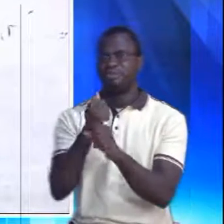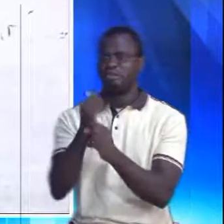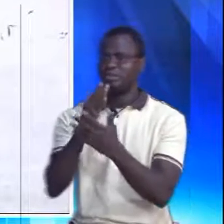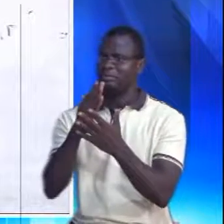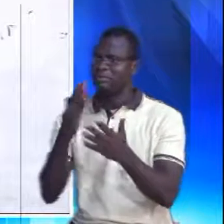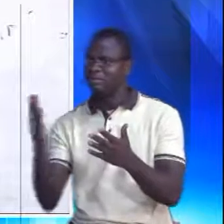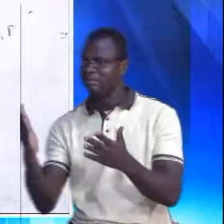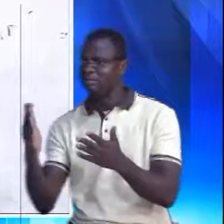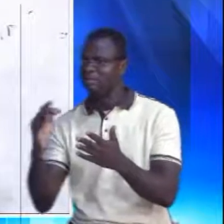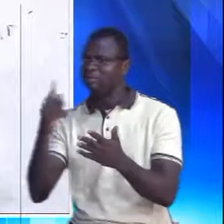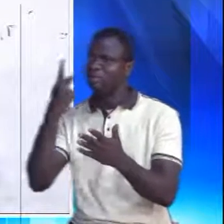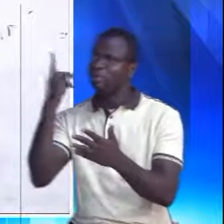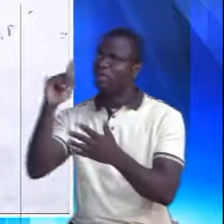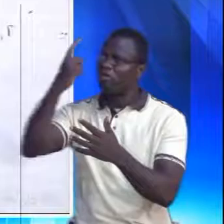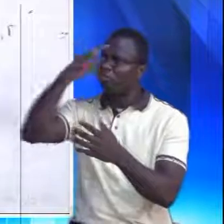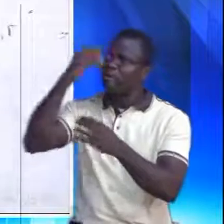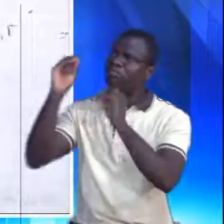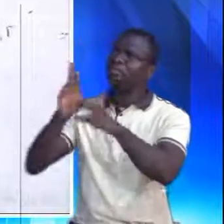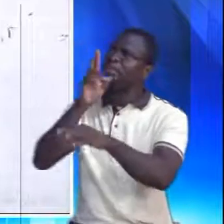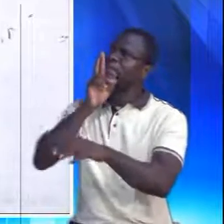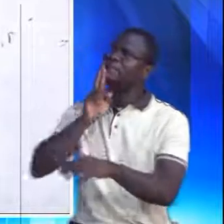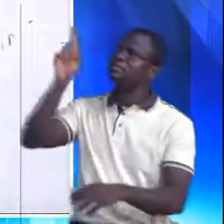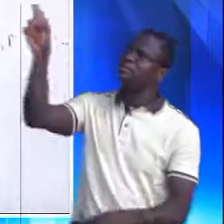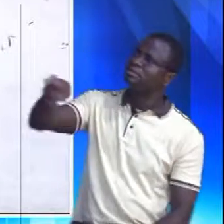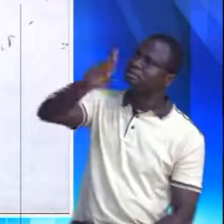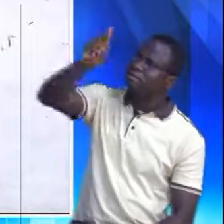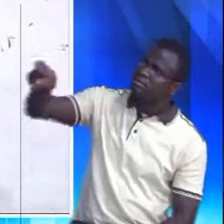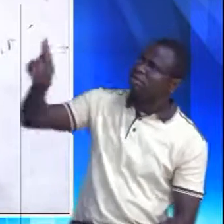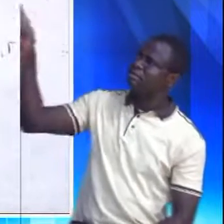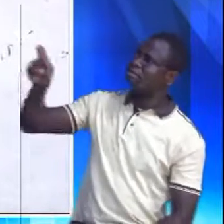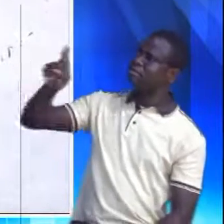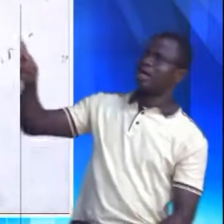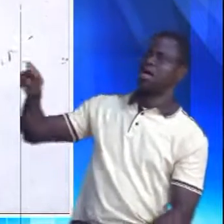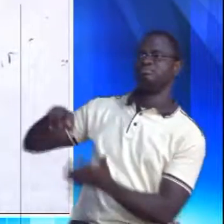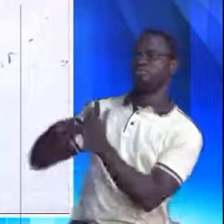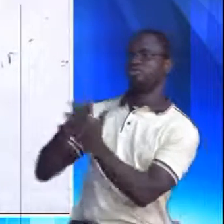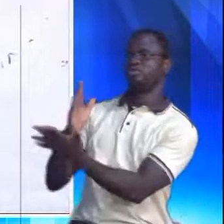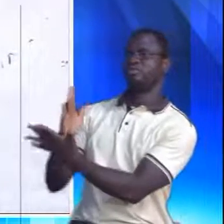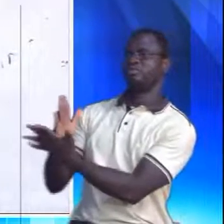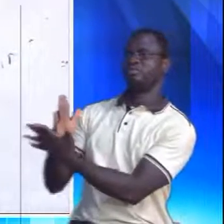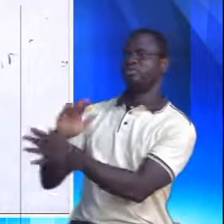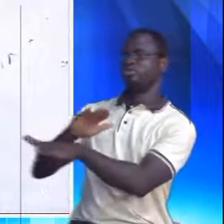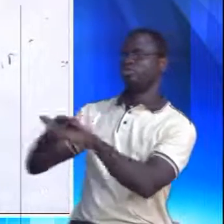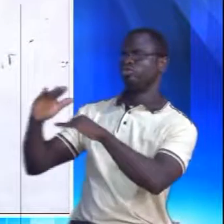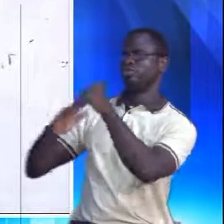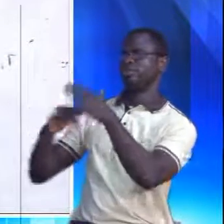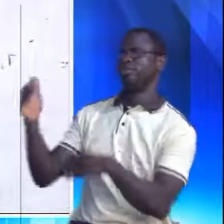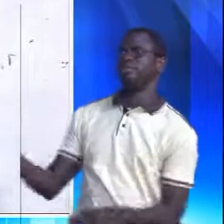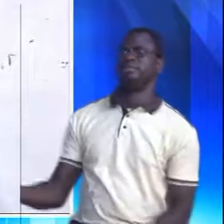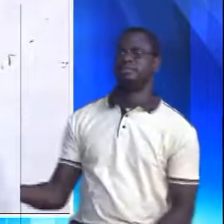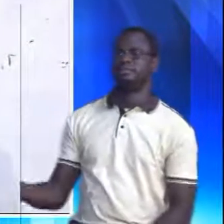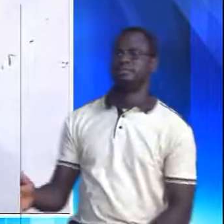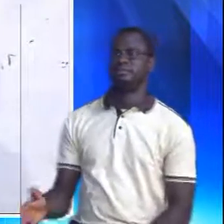was in original plan or not, they gave them a lot of money, enough money, to make sure that they can acquire